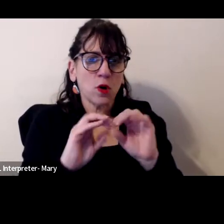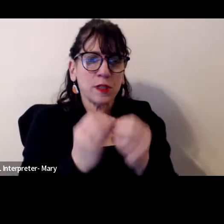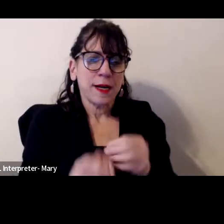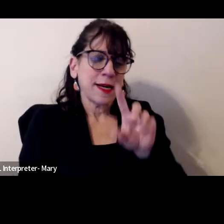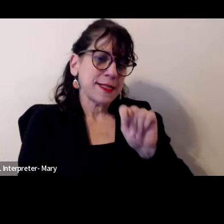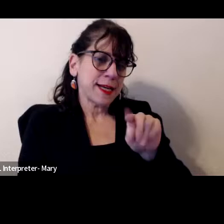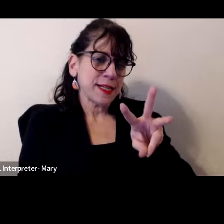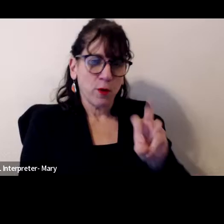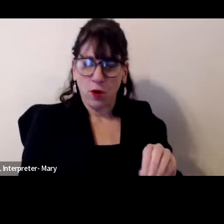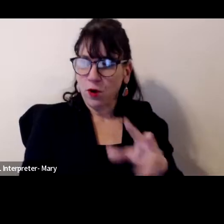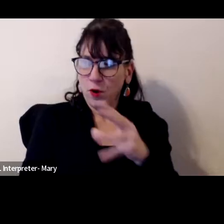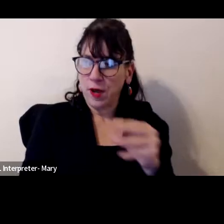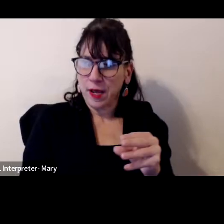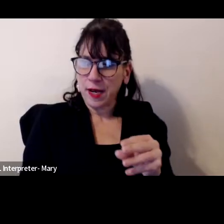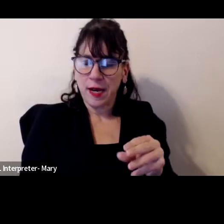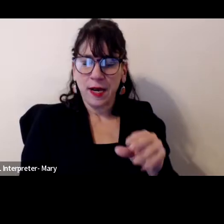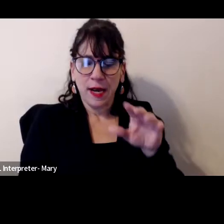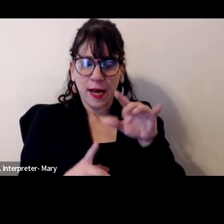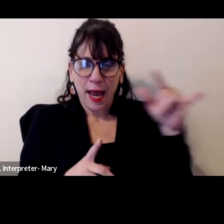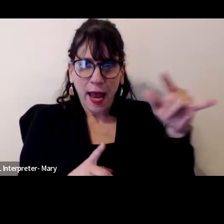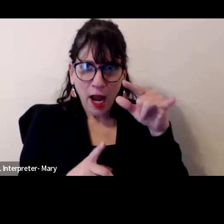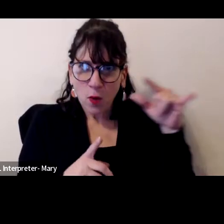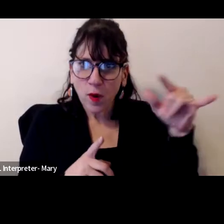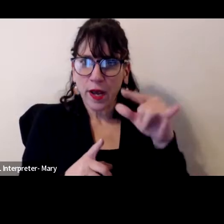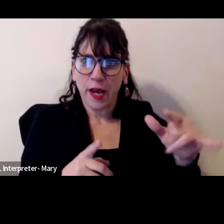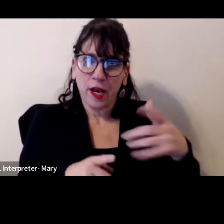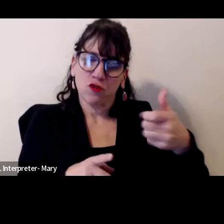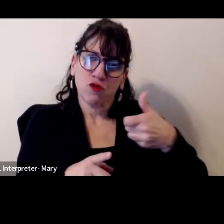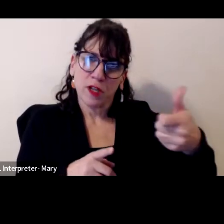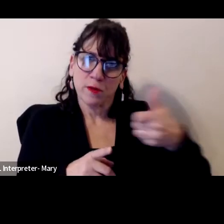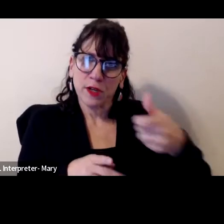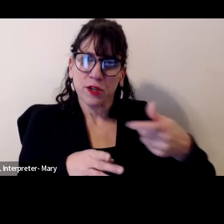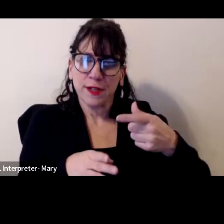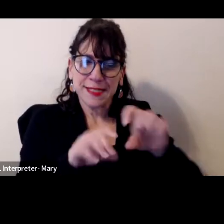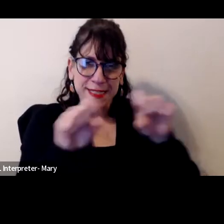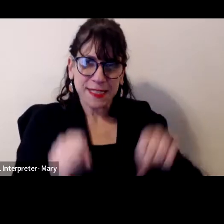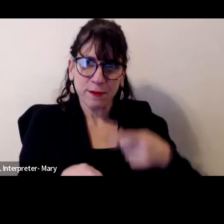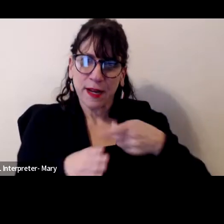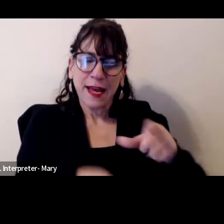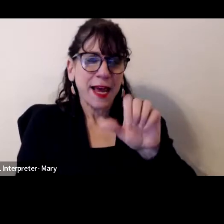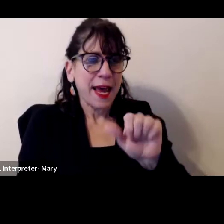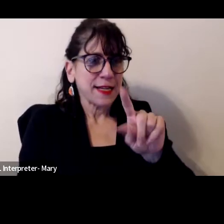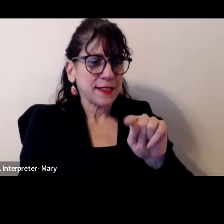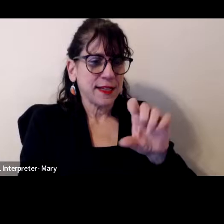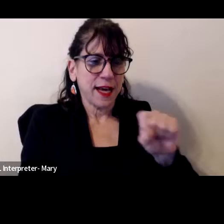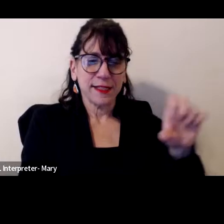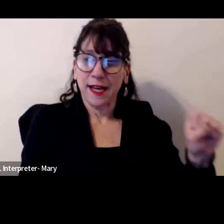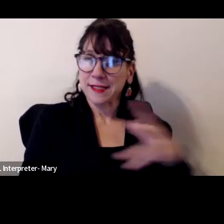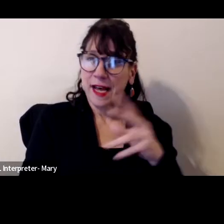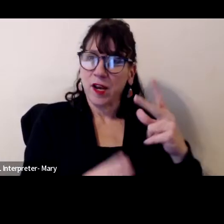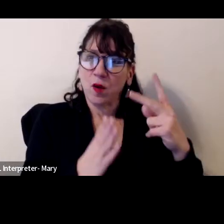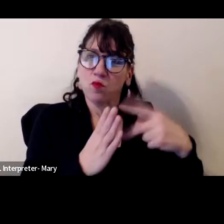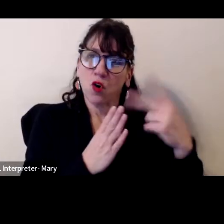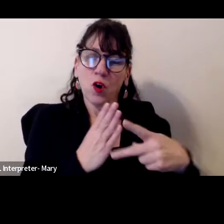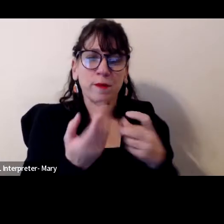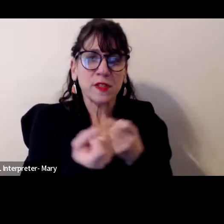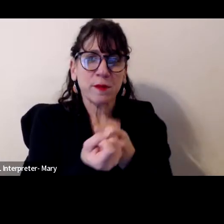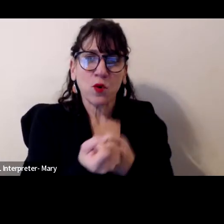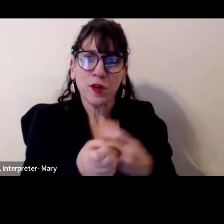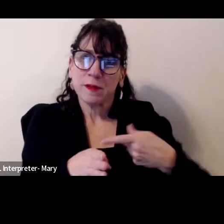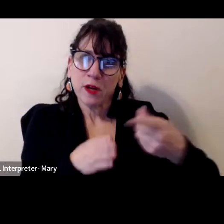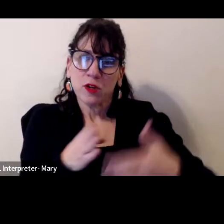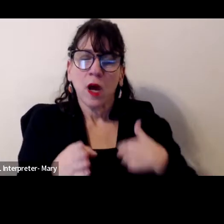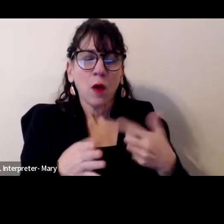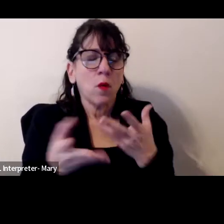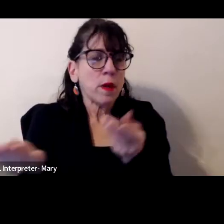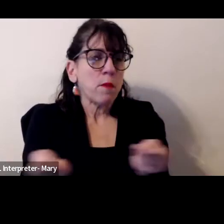and Airway Transportation System Specialist, ATSS, and Program Support Specialist. I will be moderating